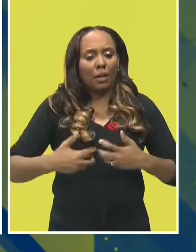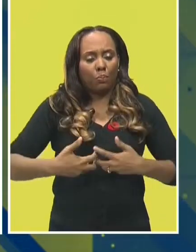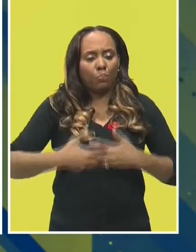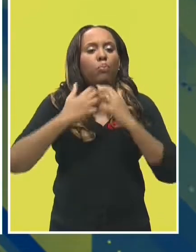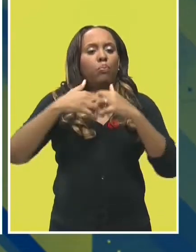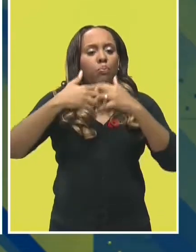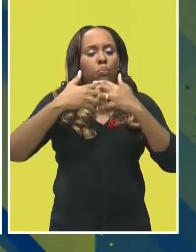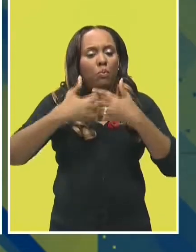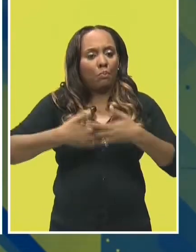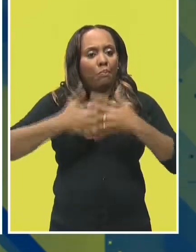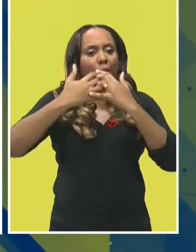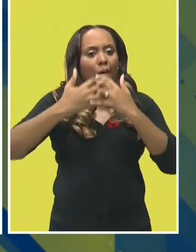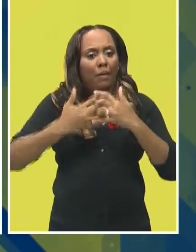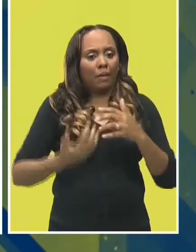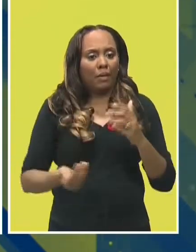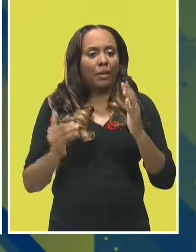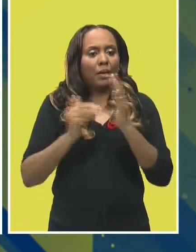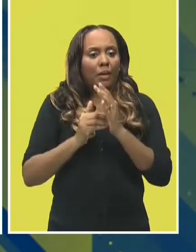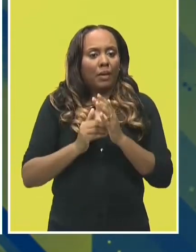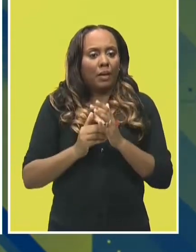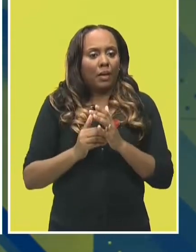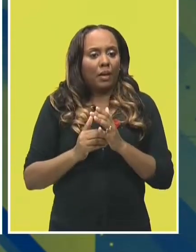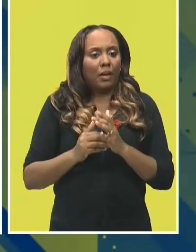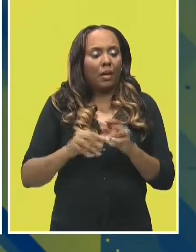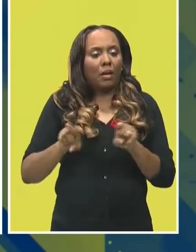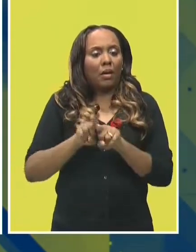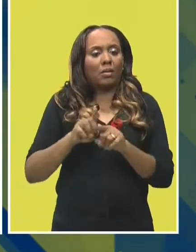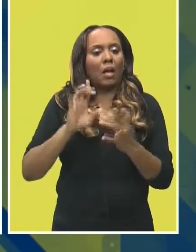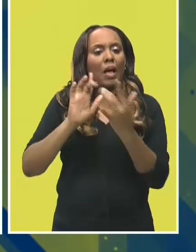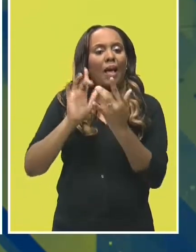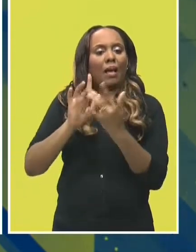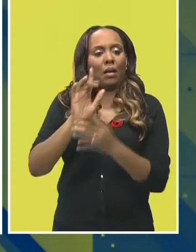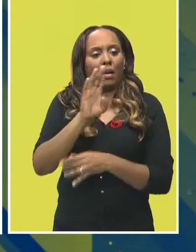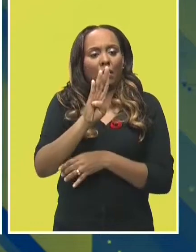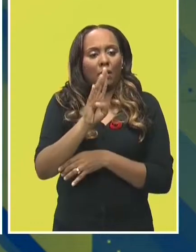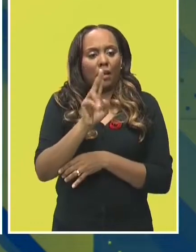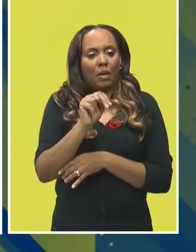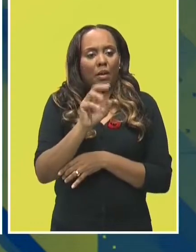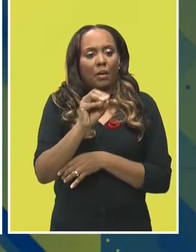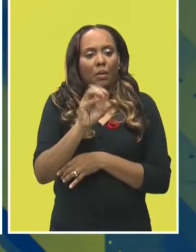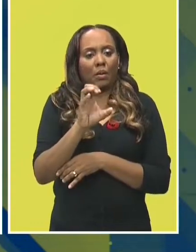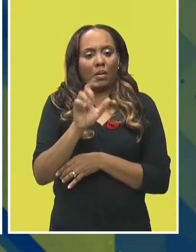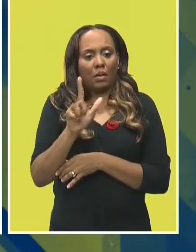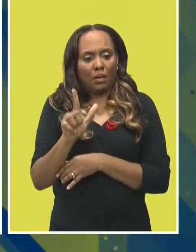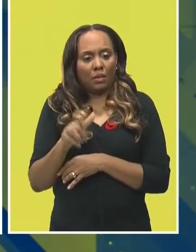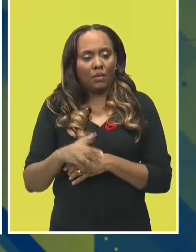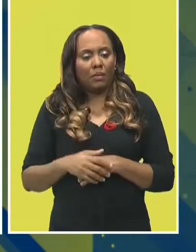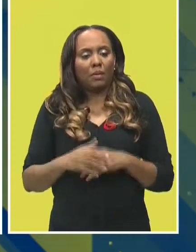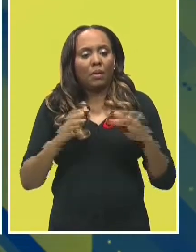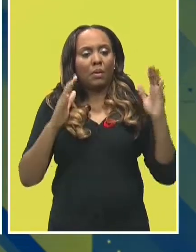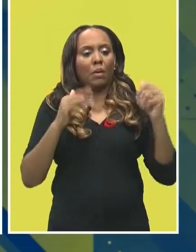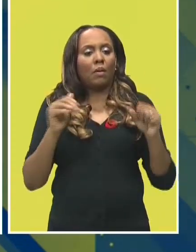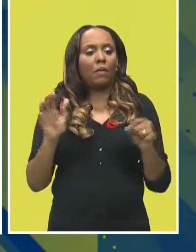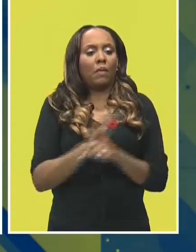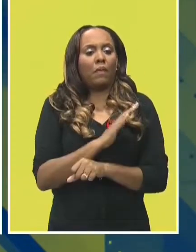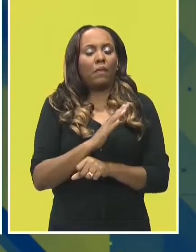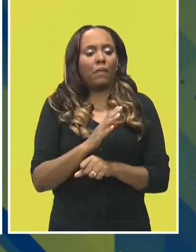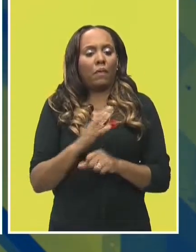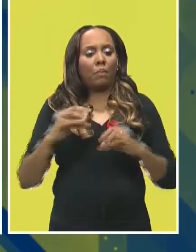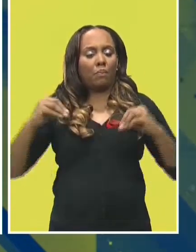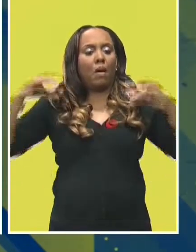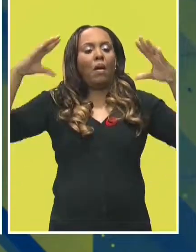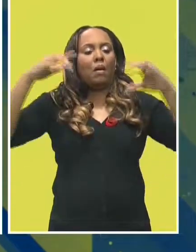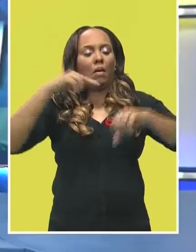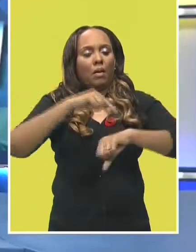capacity and are working with their fuel supplier, the BNOCL, to address the supply quality issue. They're hoping to have full restoration